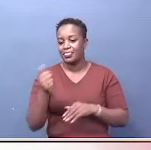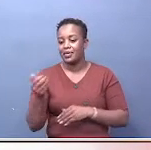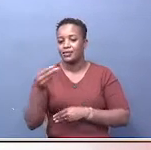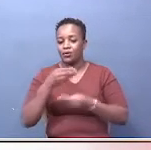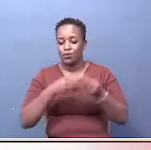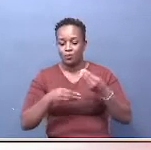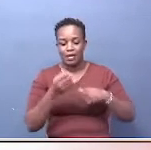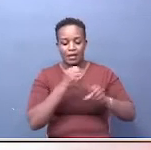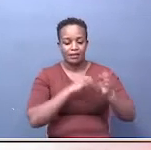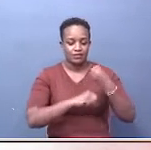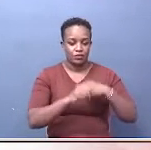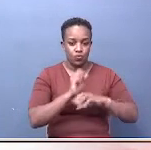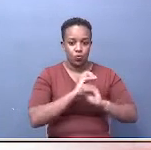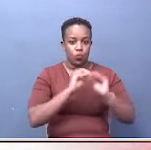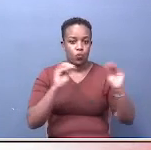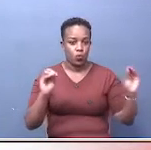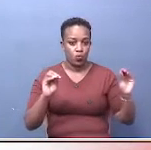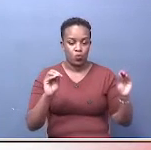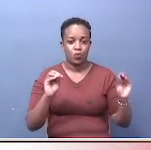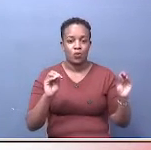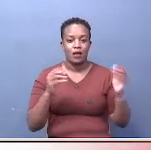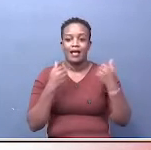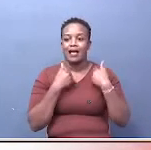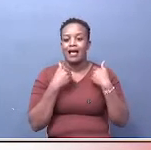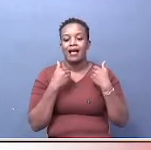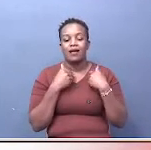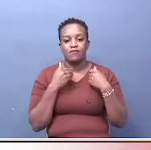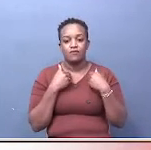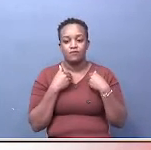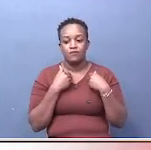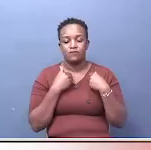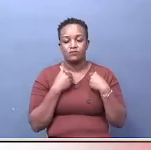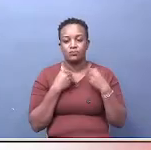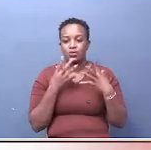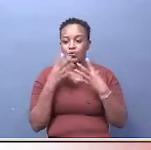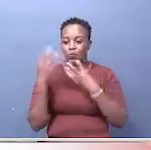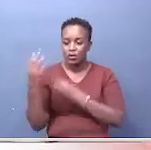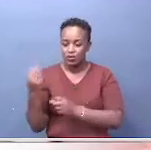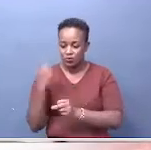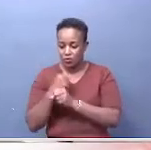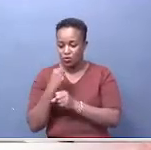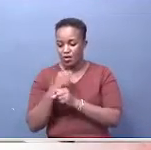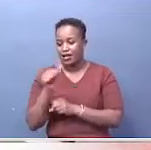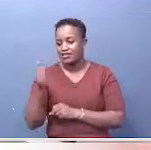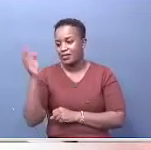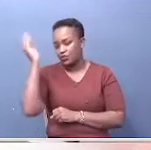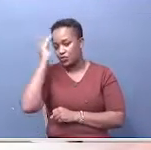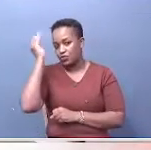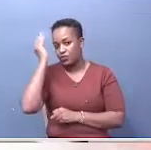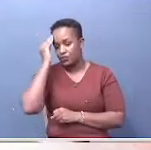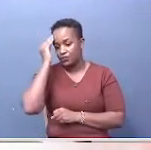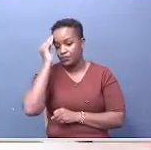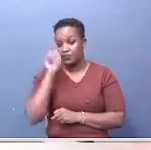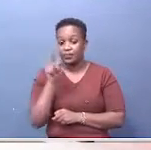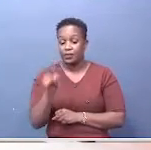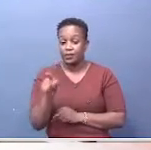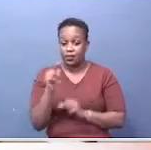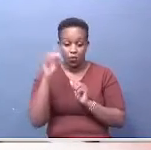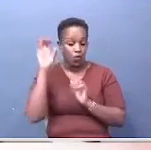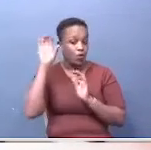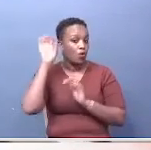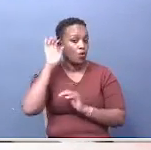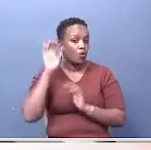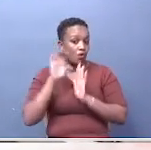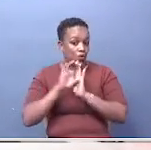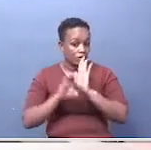activity, and they should not be going to pursue any other education. This particular course